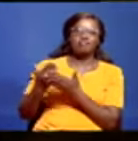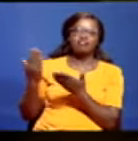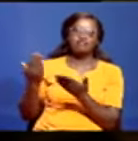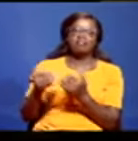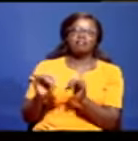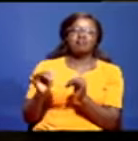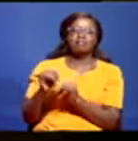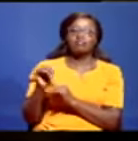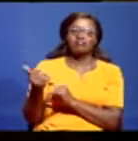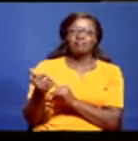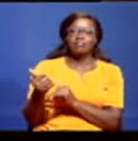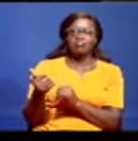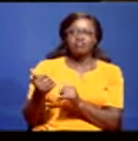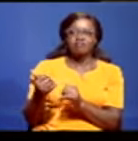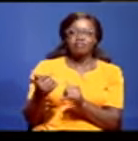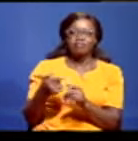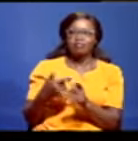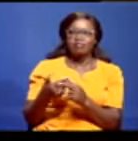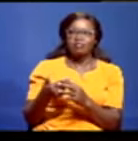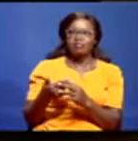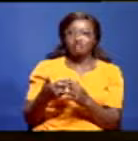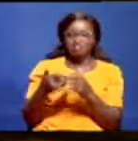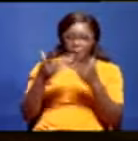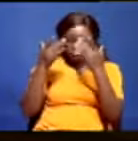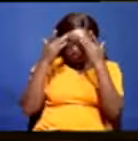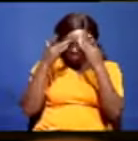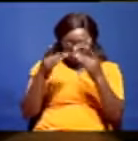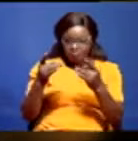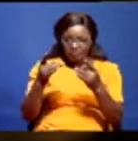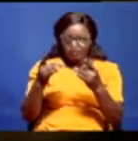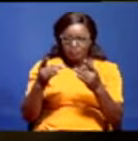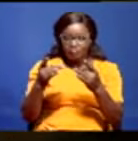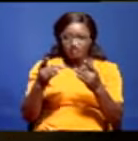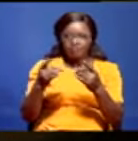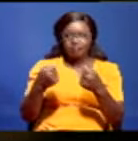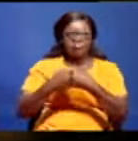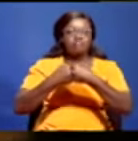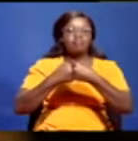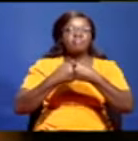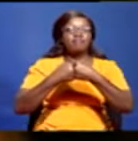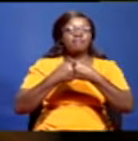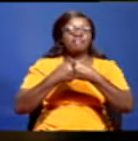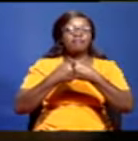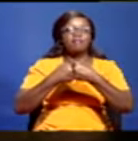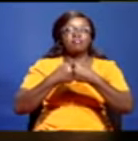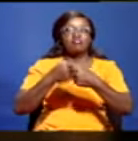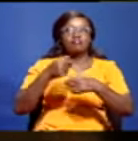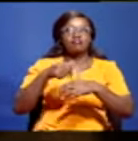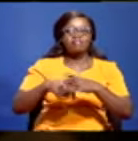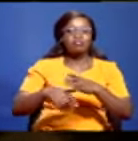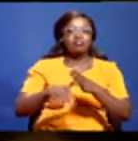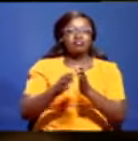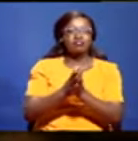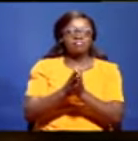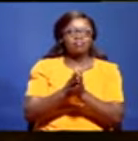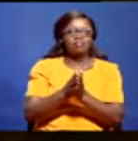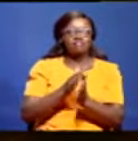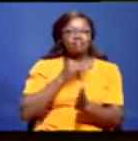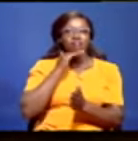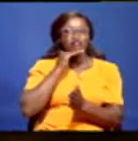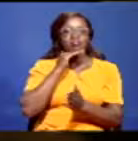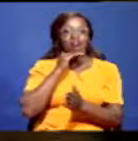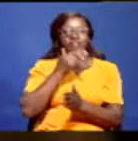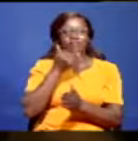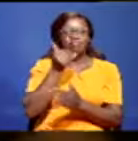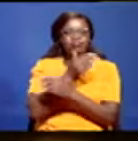It follows Natalie Githenge's decision to take the bull by the horns and delve into the cause of the mysterious death of her best